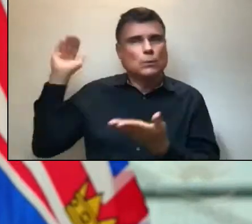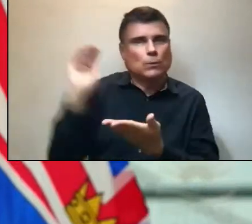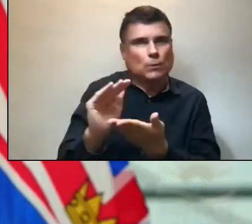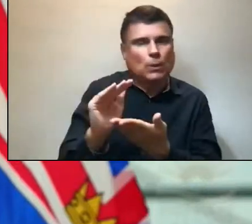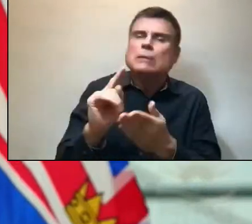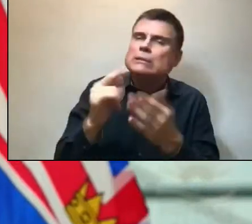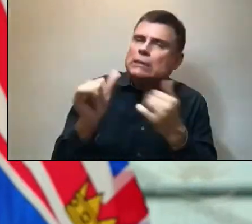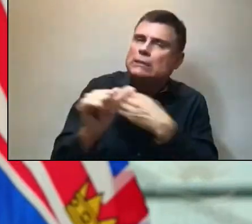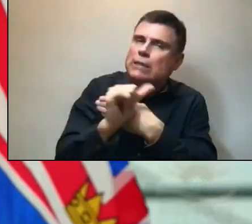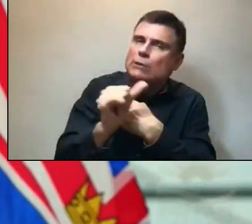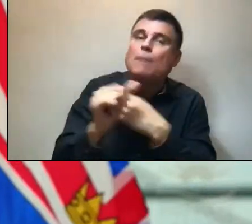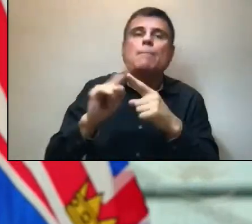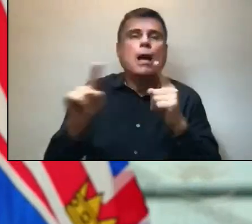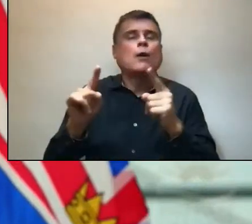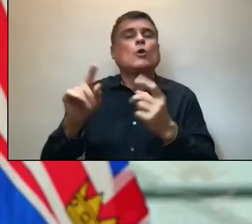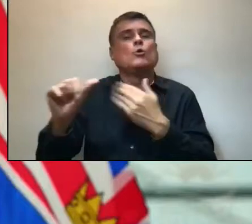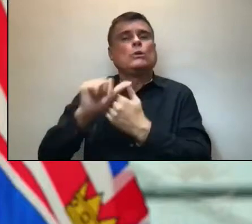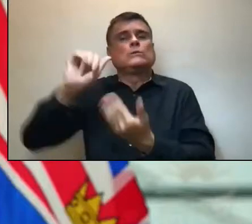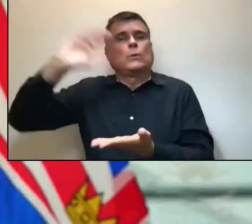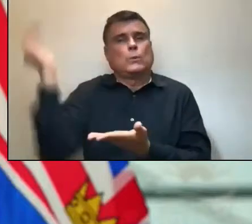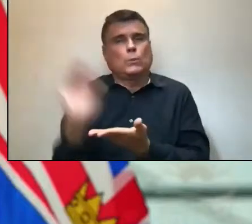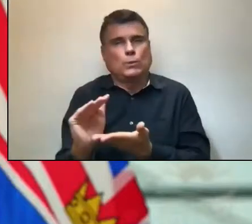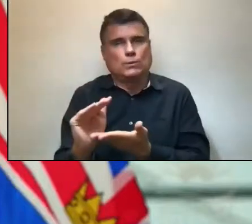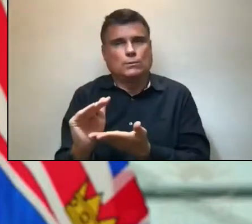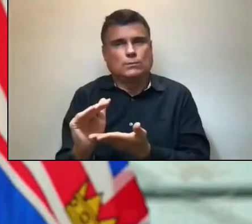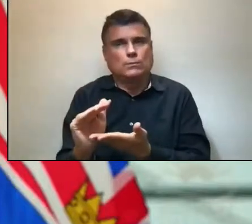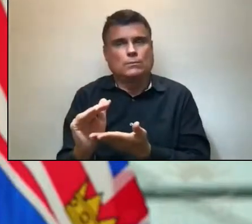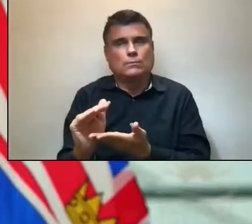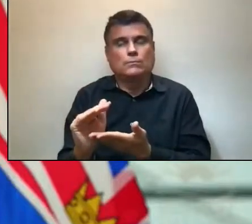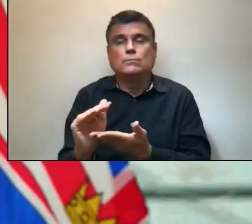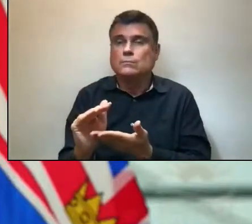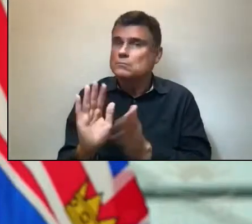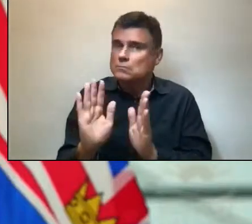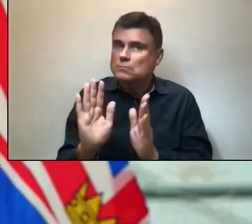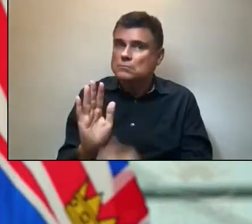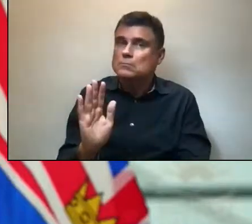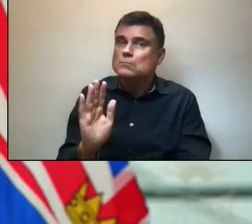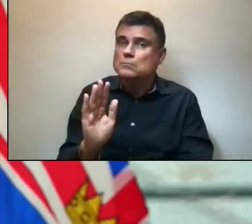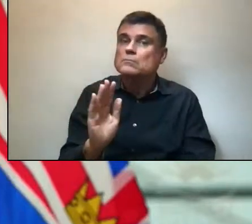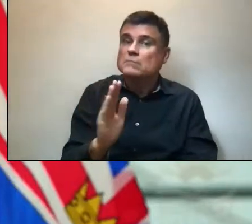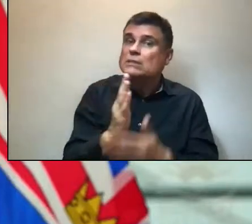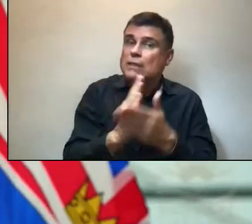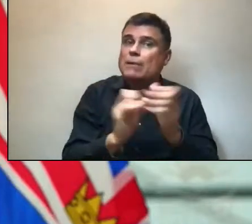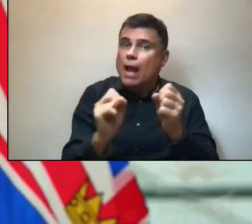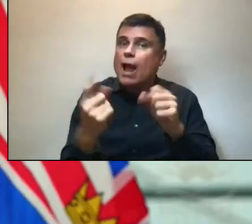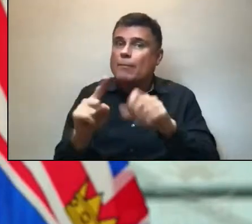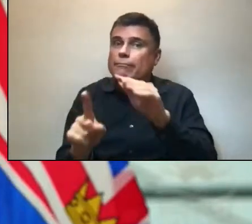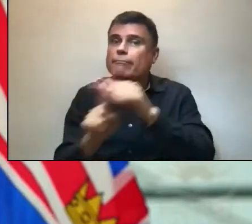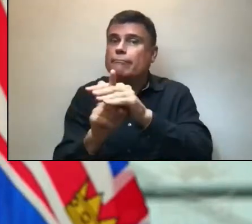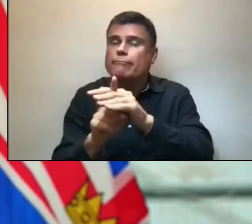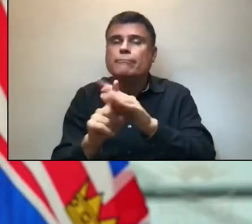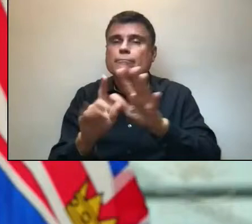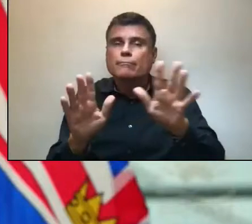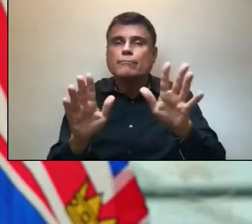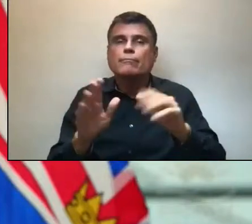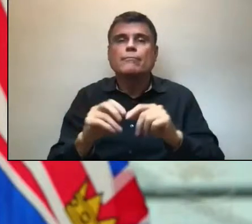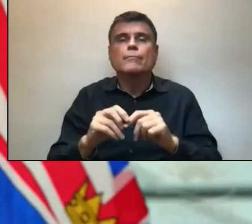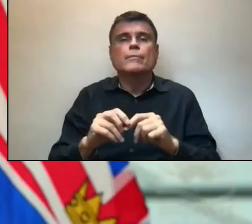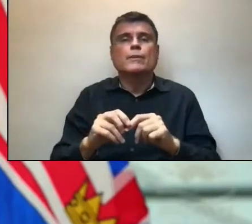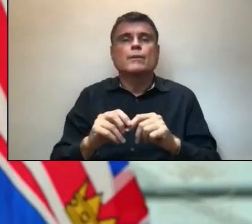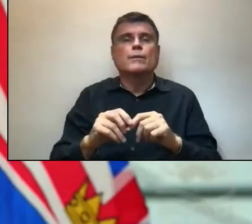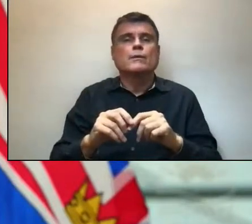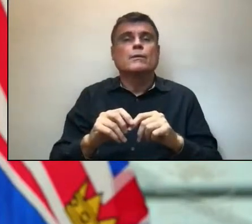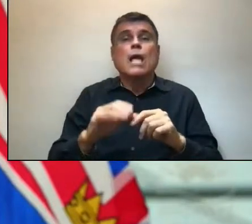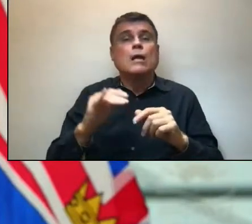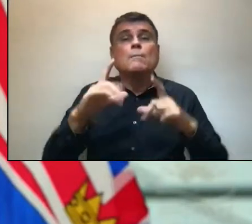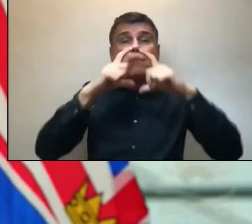that have not had the structure of the events where people need to wear masks unless they're seated and eating. Those